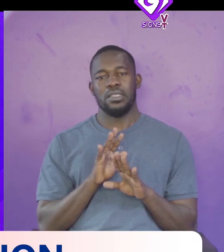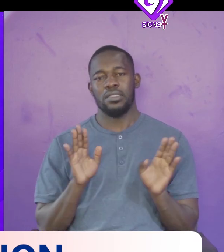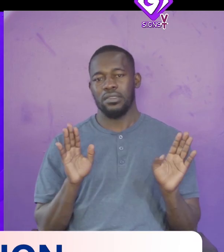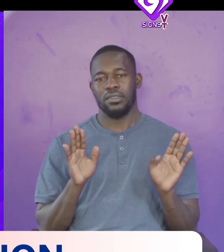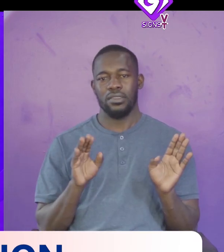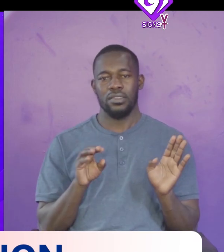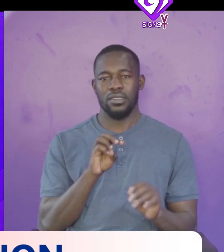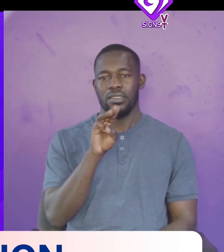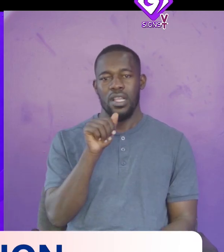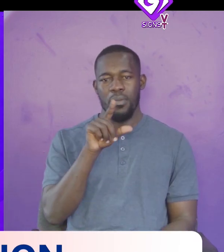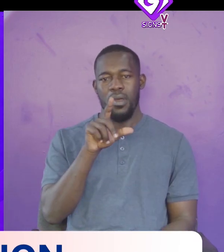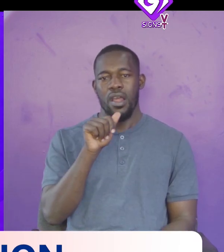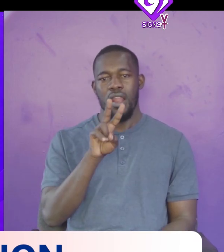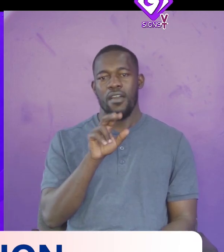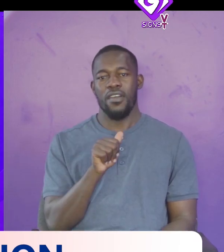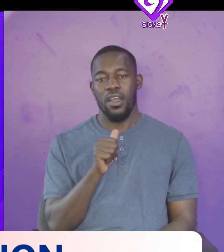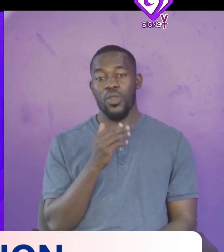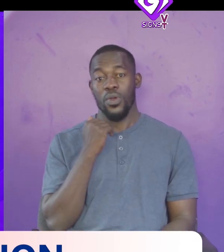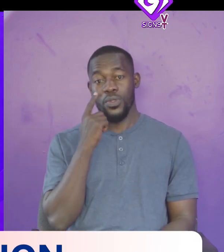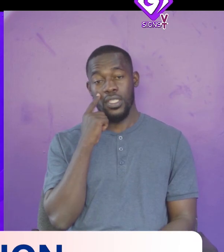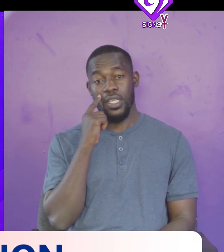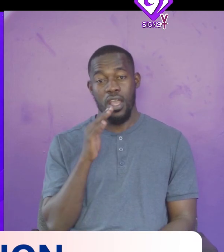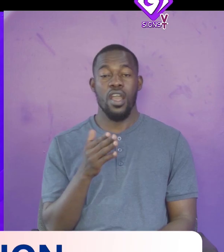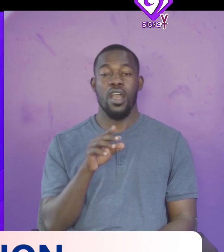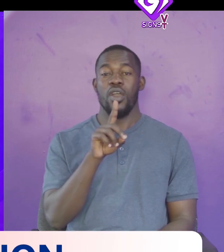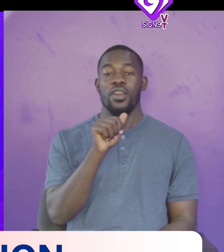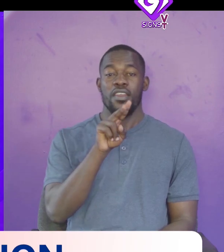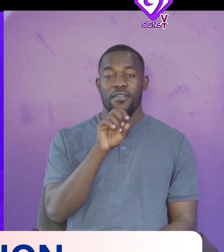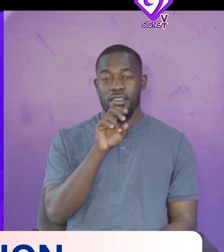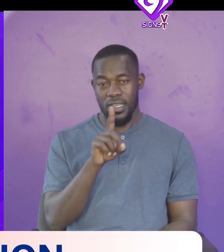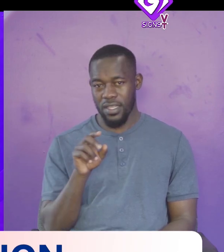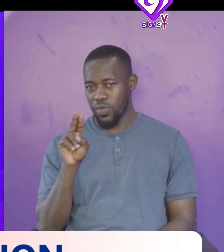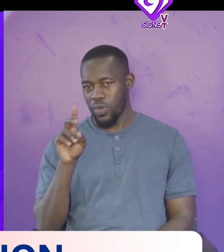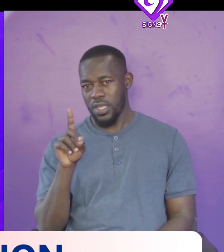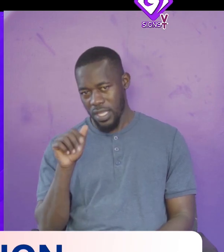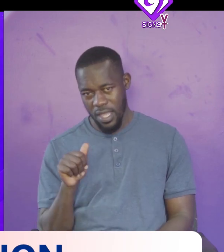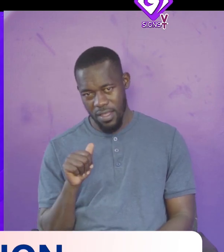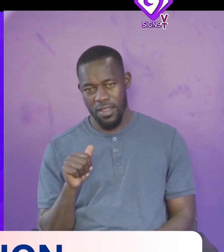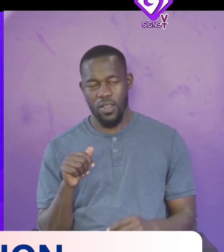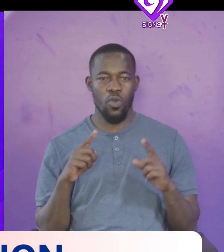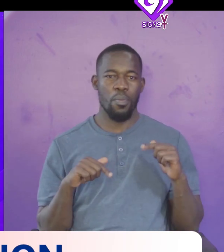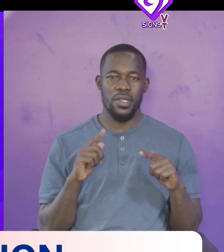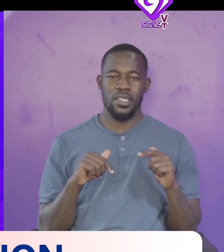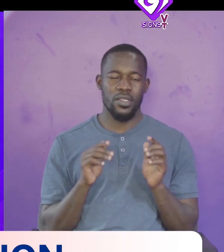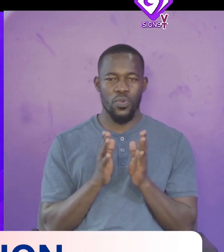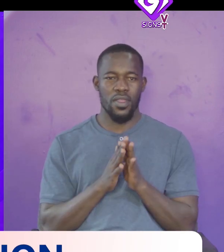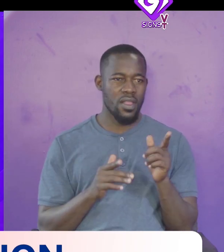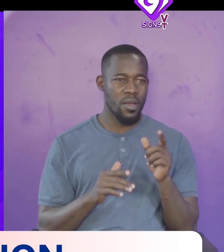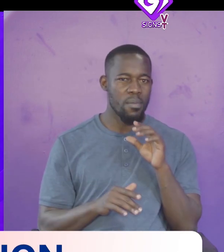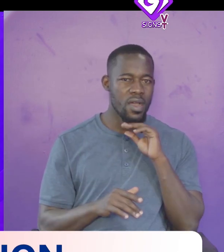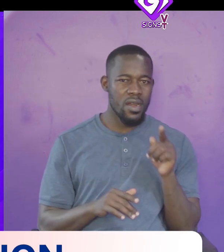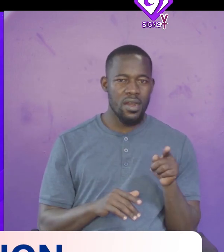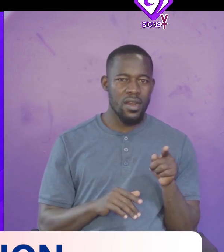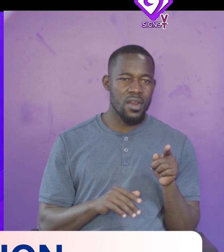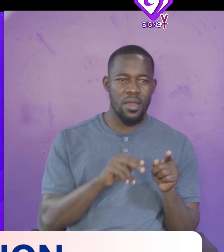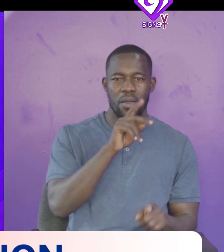Malava. Yeah. We'd like to see how David of UDA performs against this gentleman, Seth